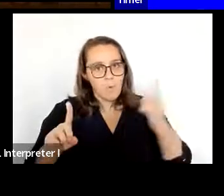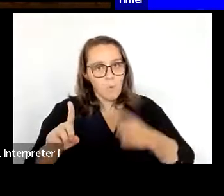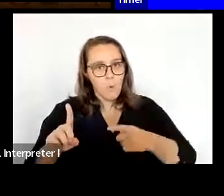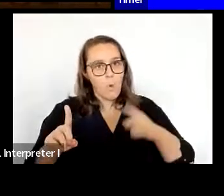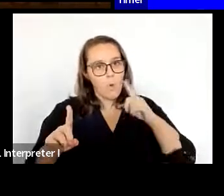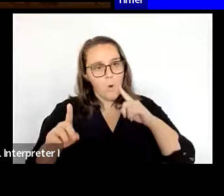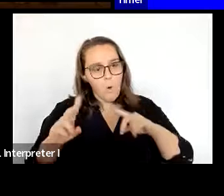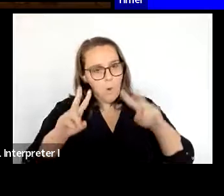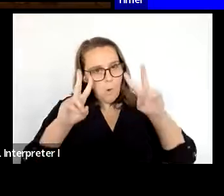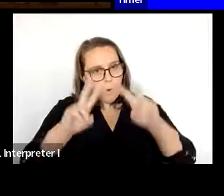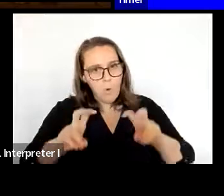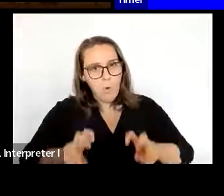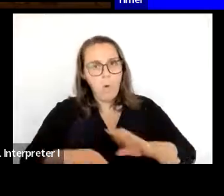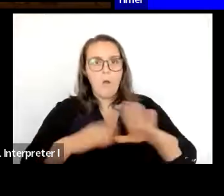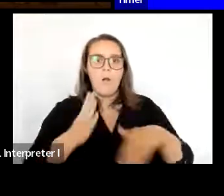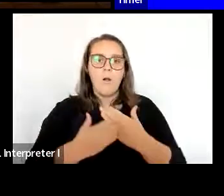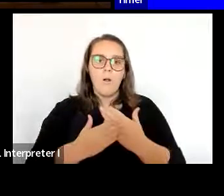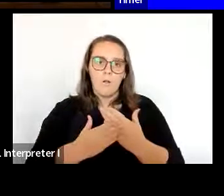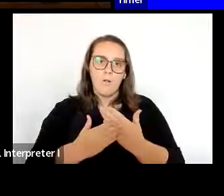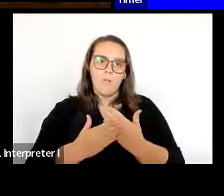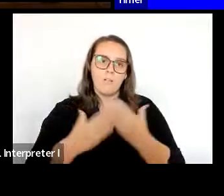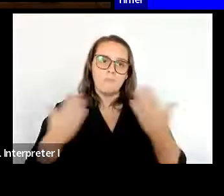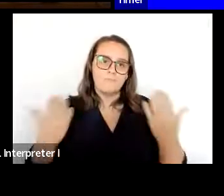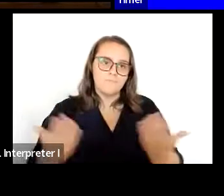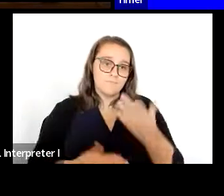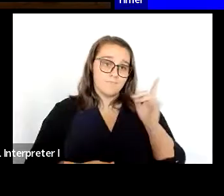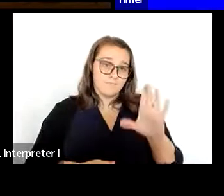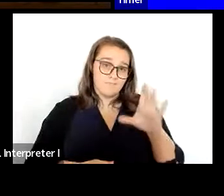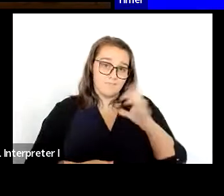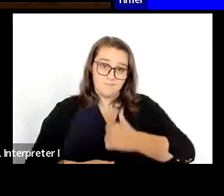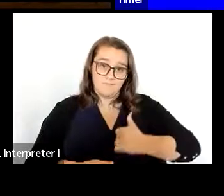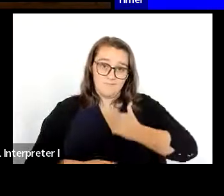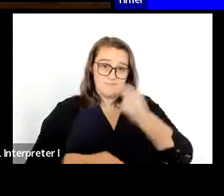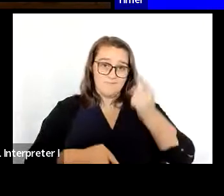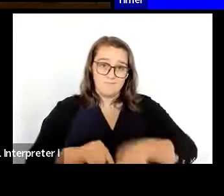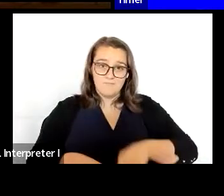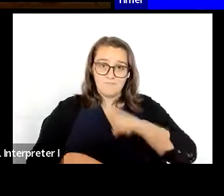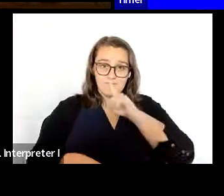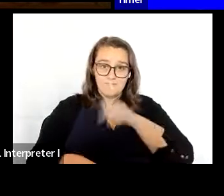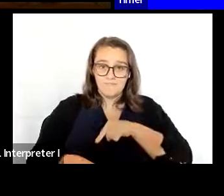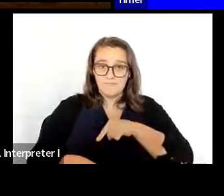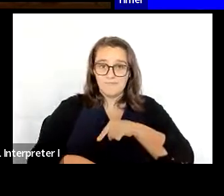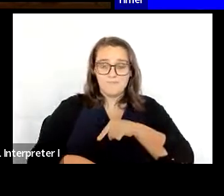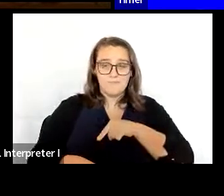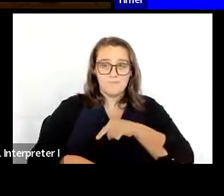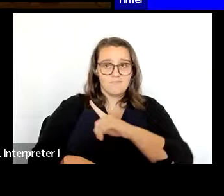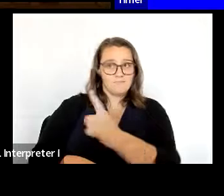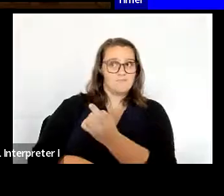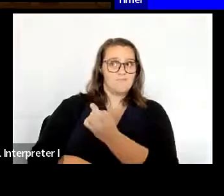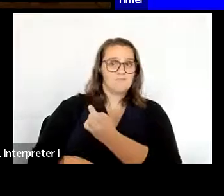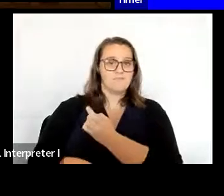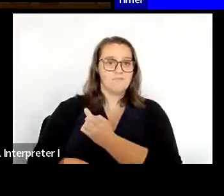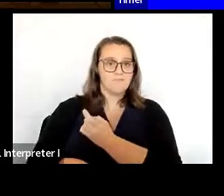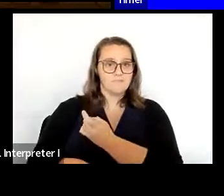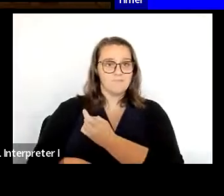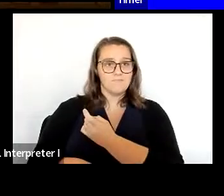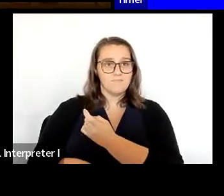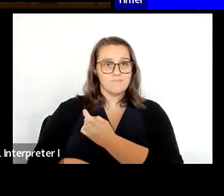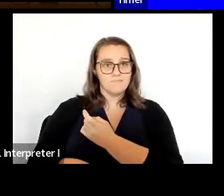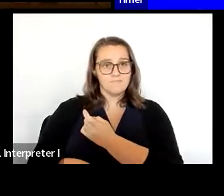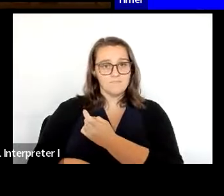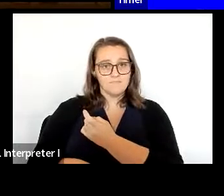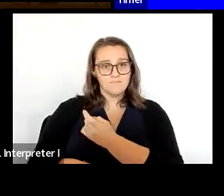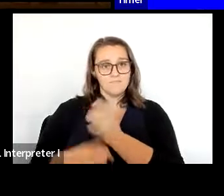across the district. But I'm sorry, but I cannot answer your